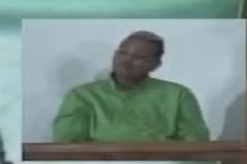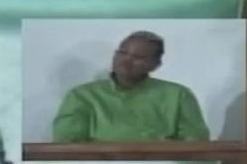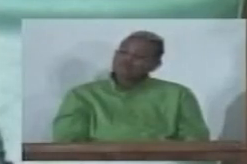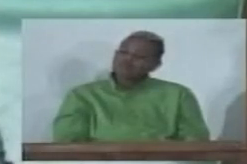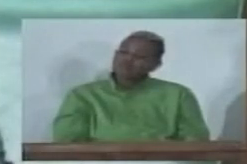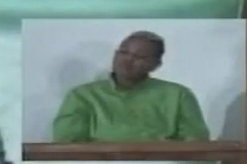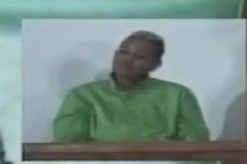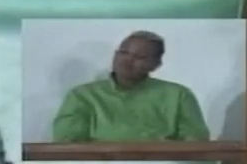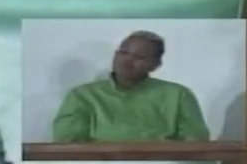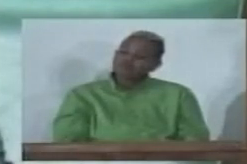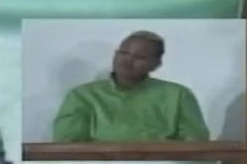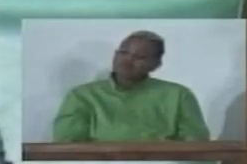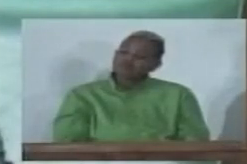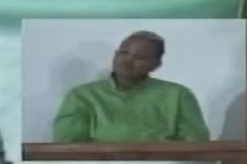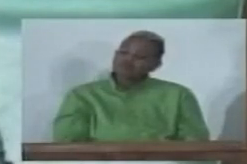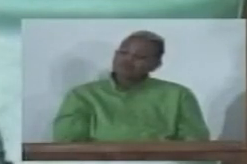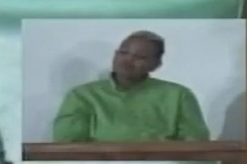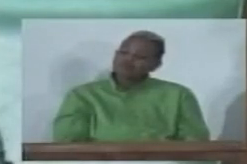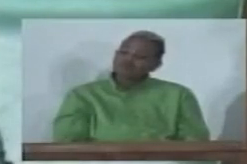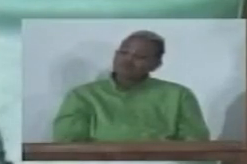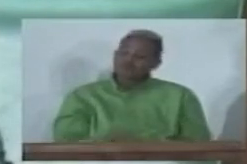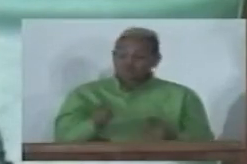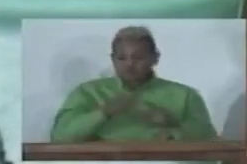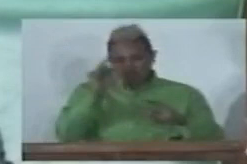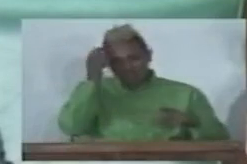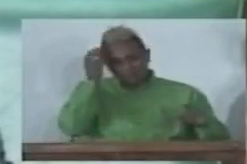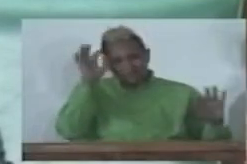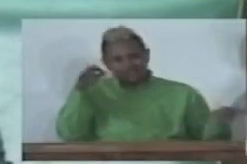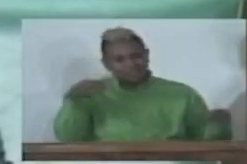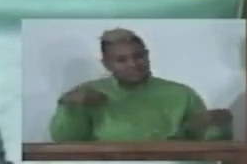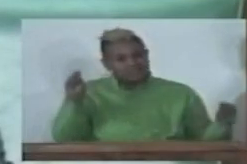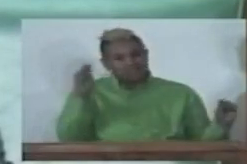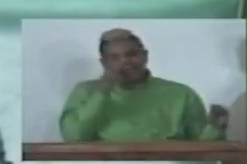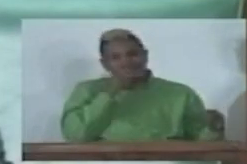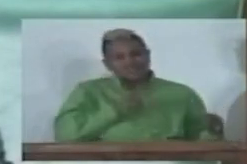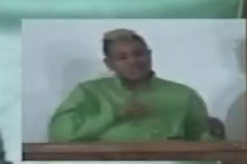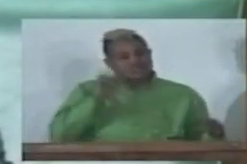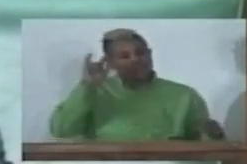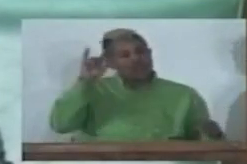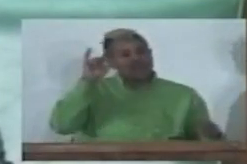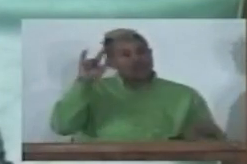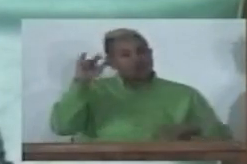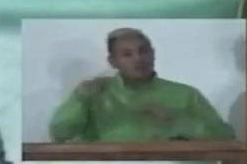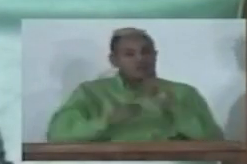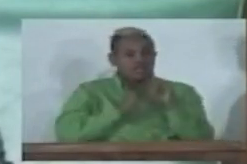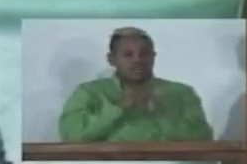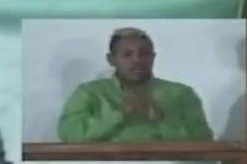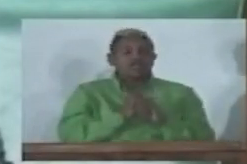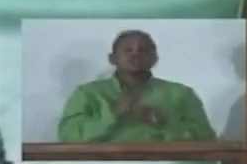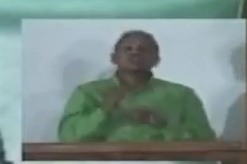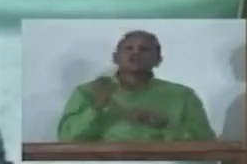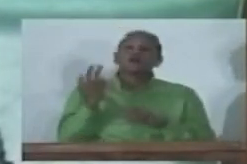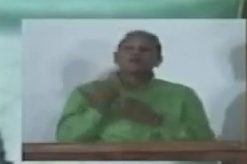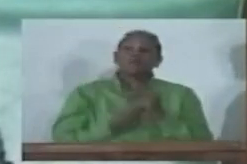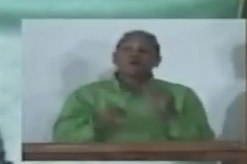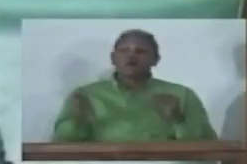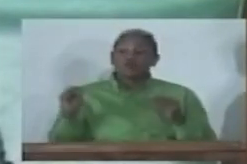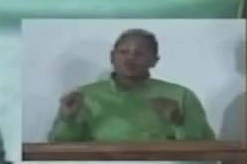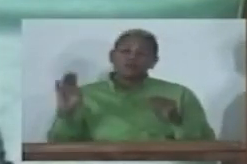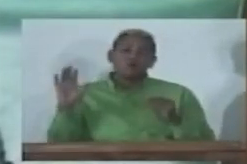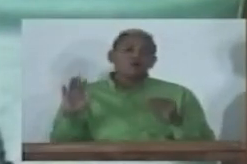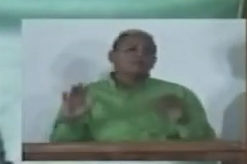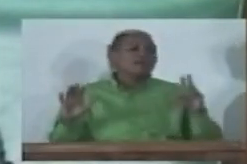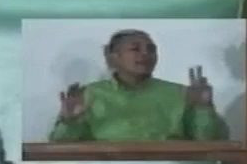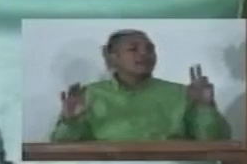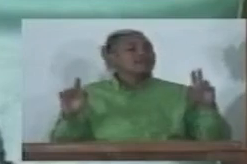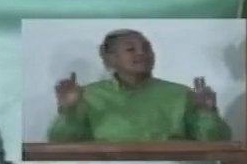when the government embarked upon the privatization of the major international airports in or around